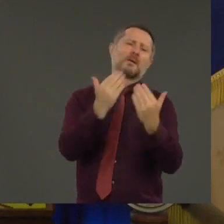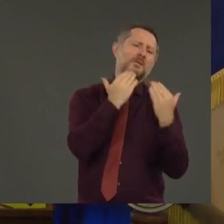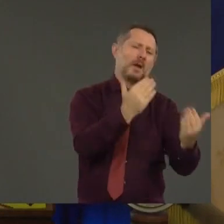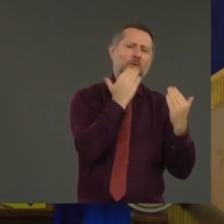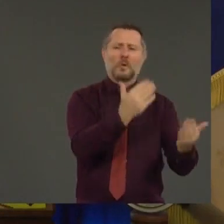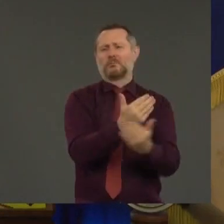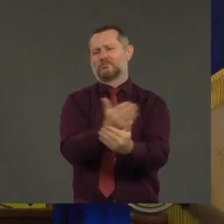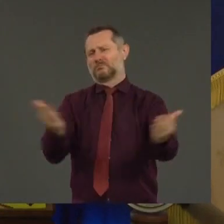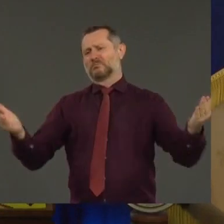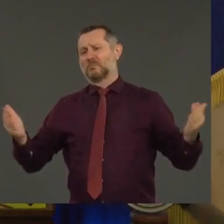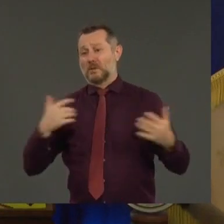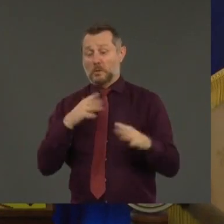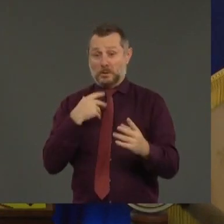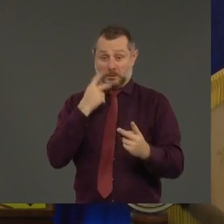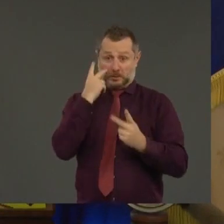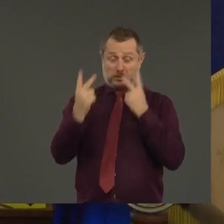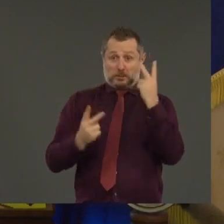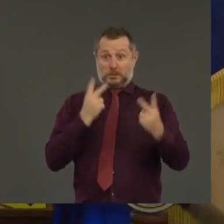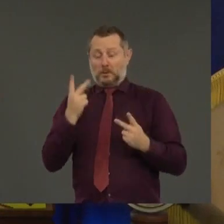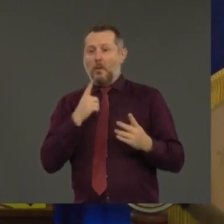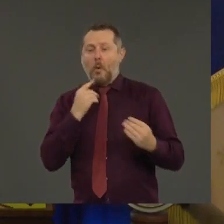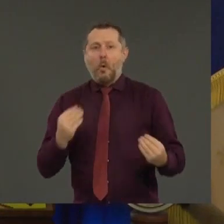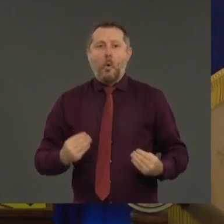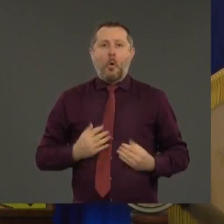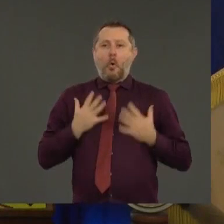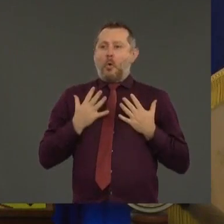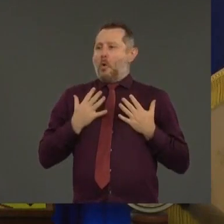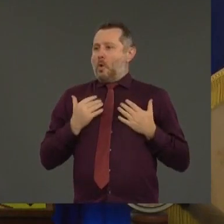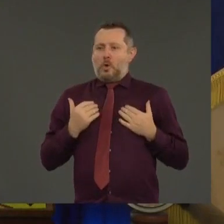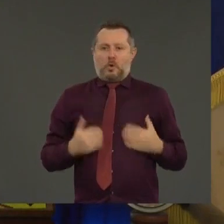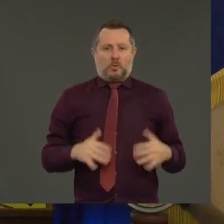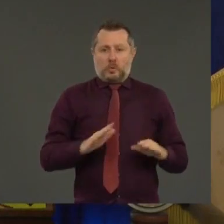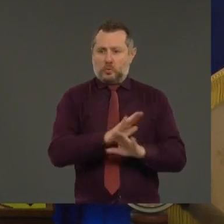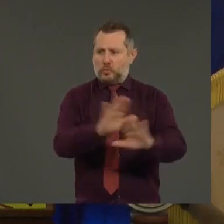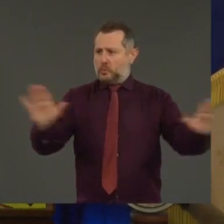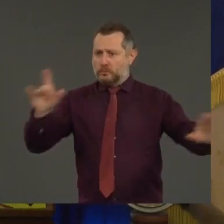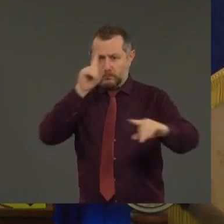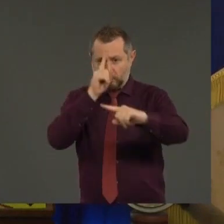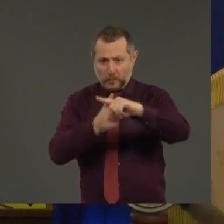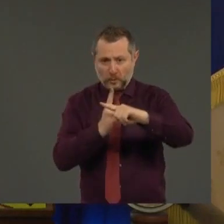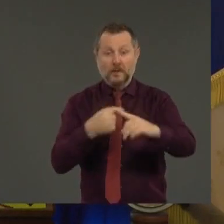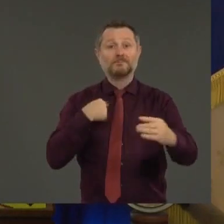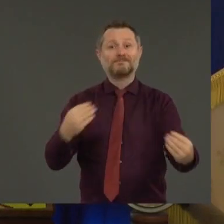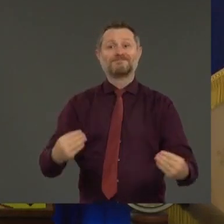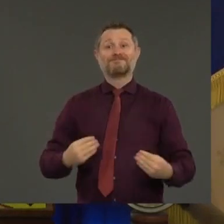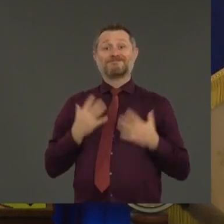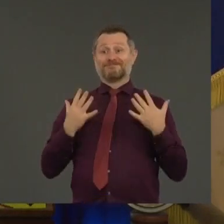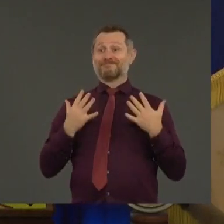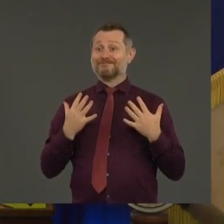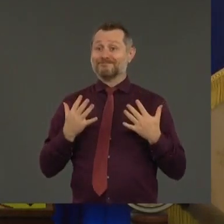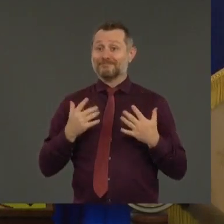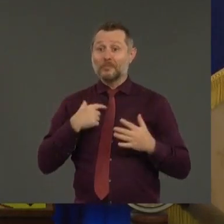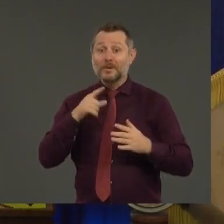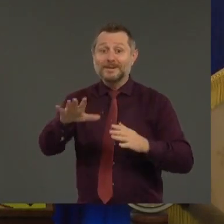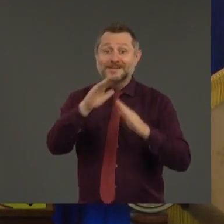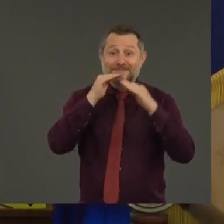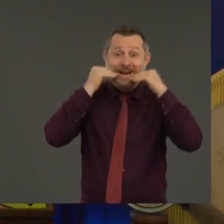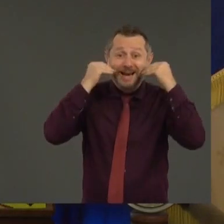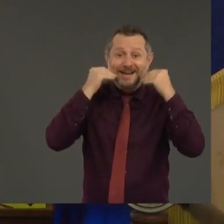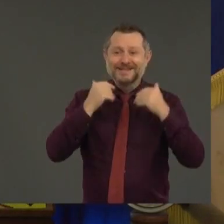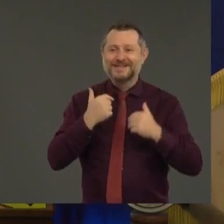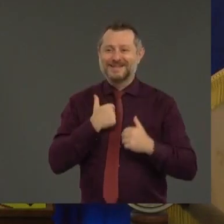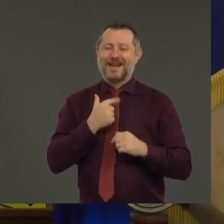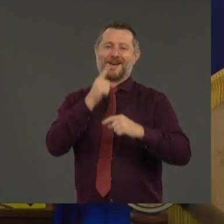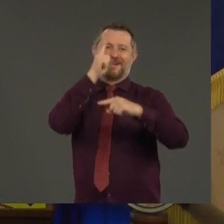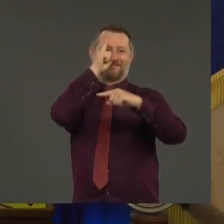express how much it means to me. Your energy keeps me going, and your smiles lighten my soul, and I thank